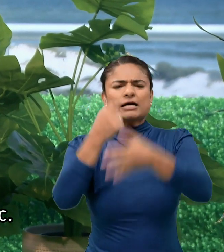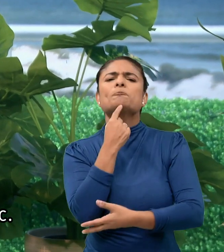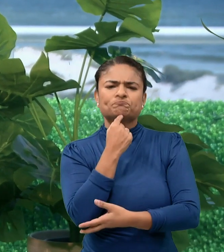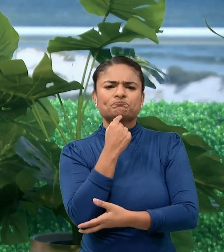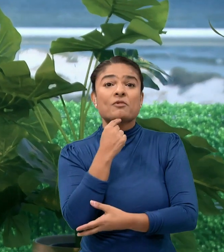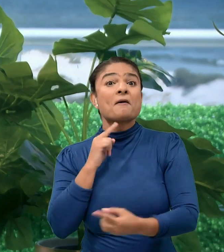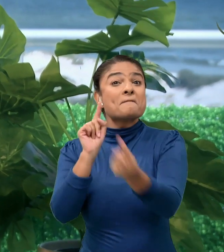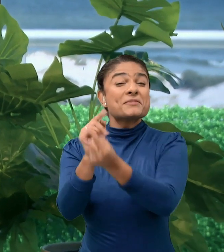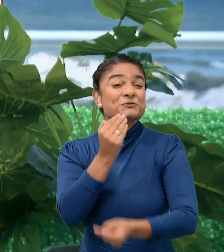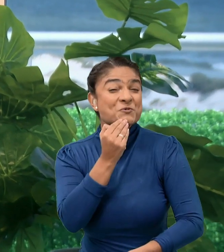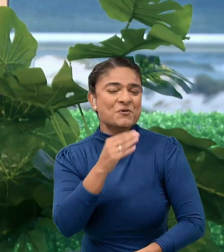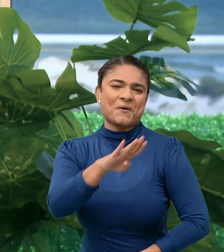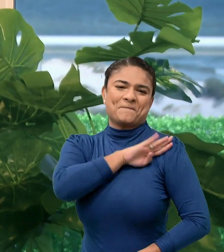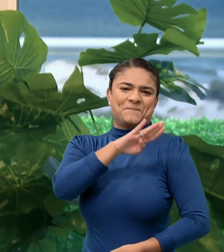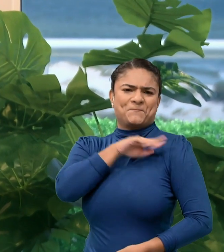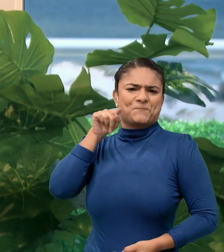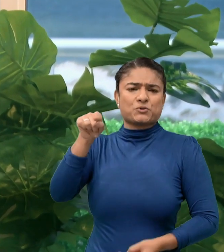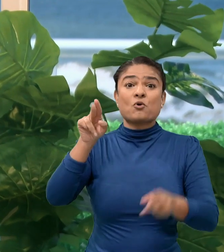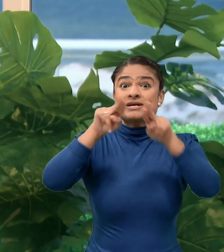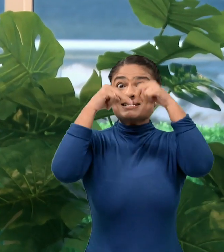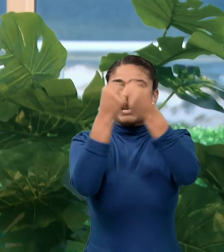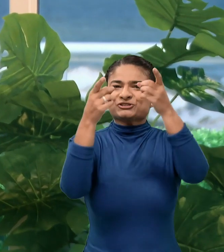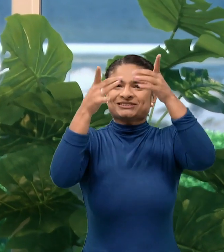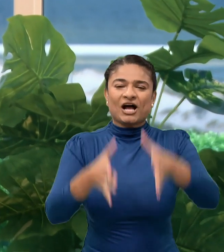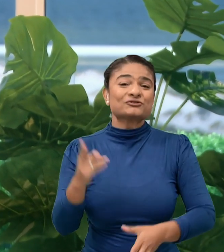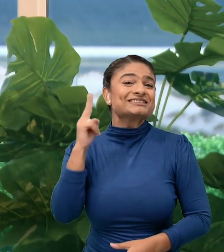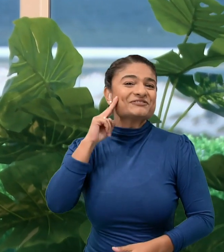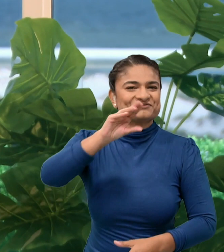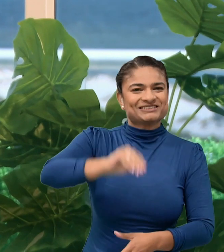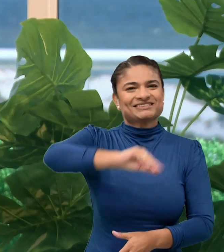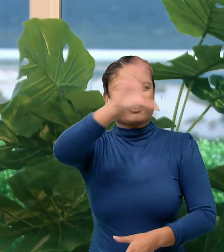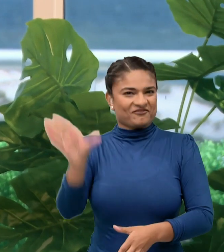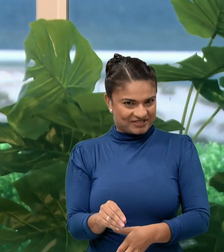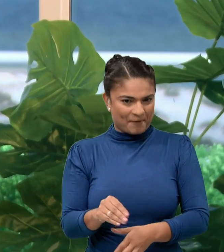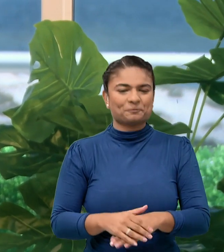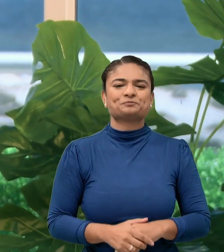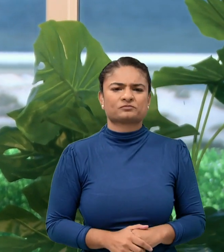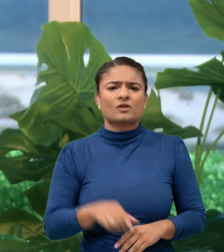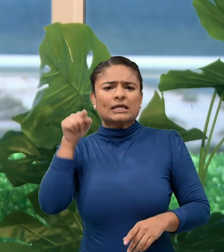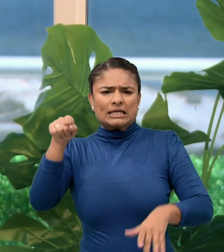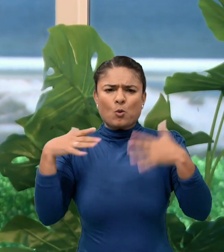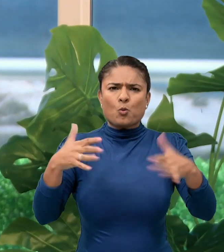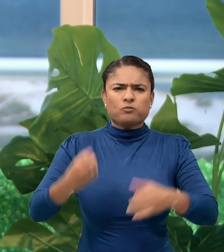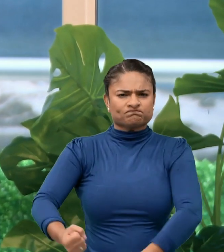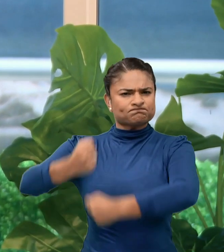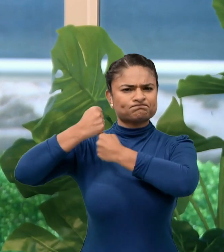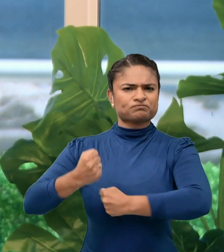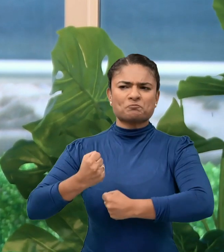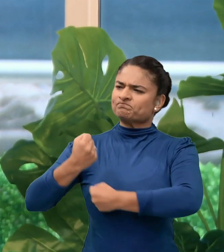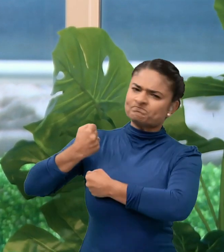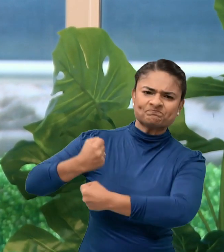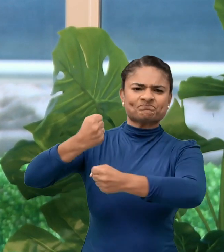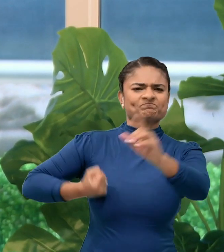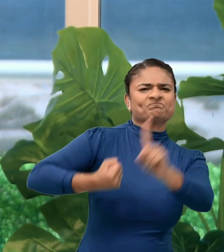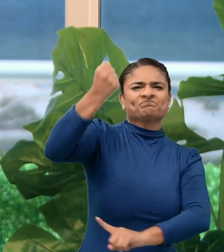DEC. Let us meet Bruno Druchen, National Director of the Deaf Federation of South Africa, who spearheaded one